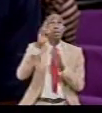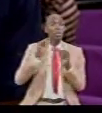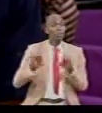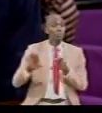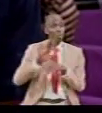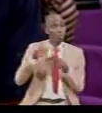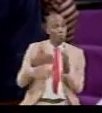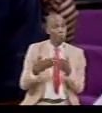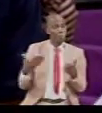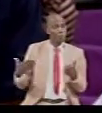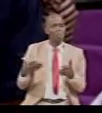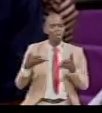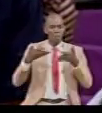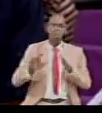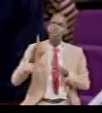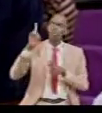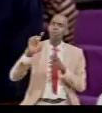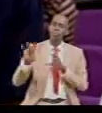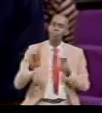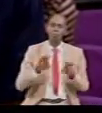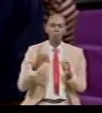do it.